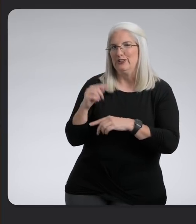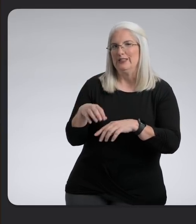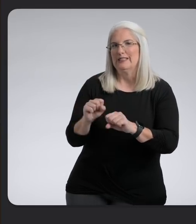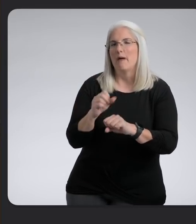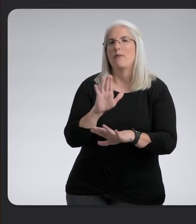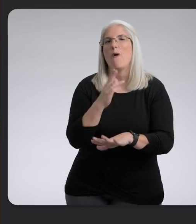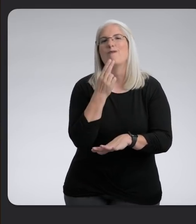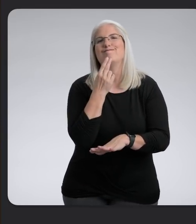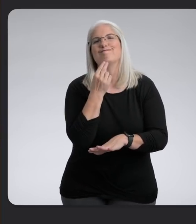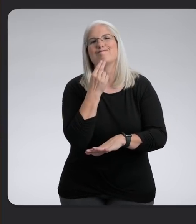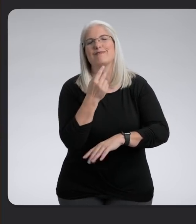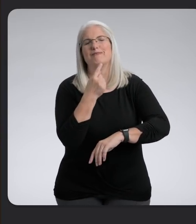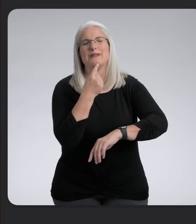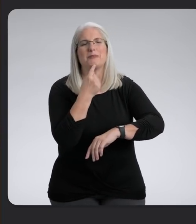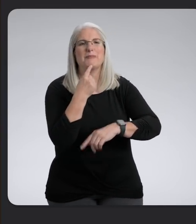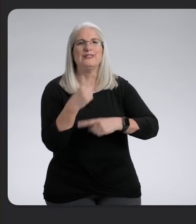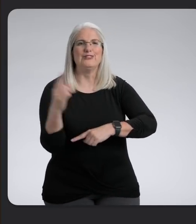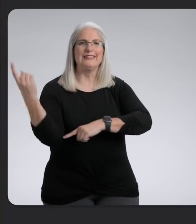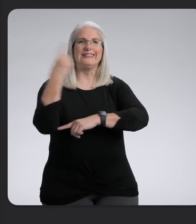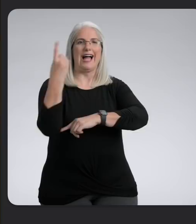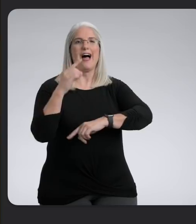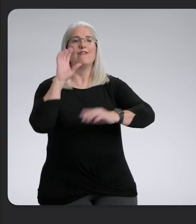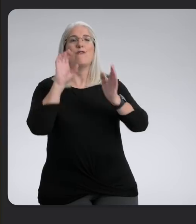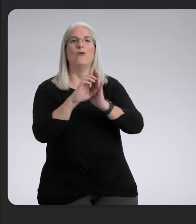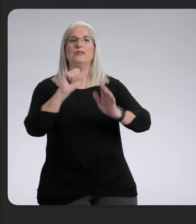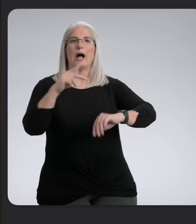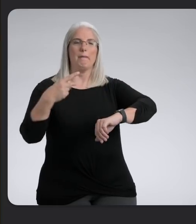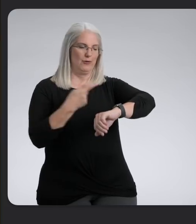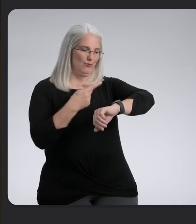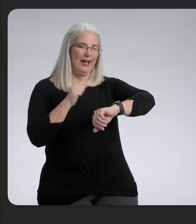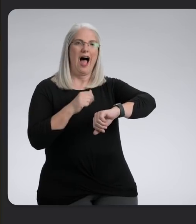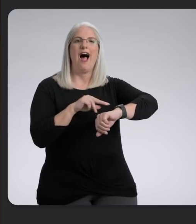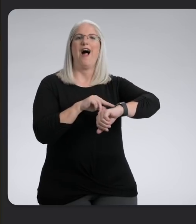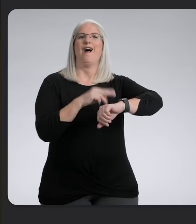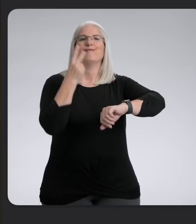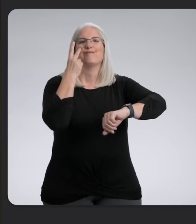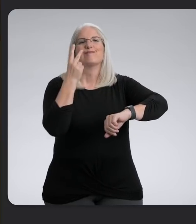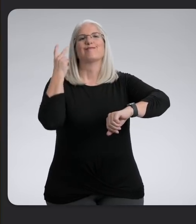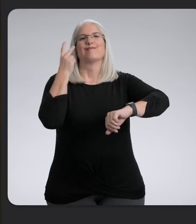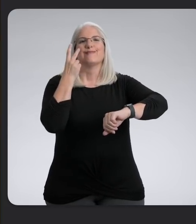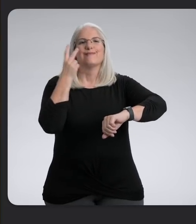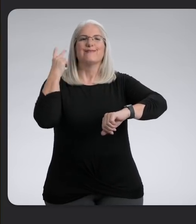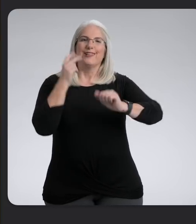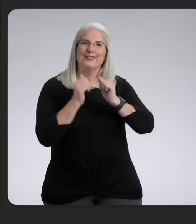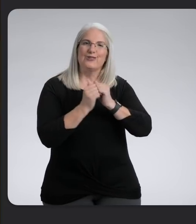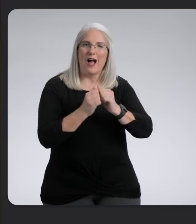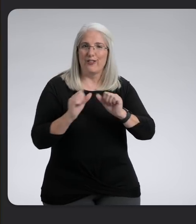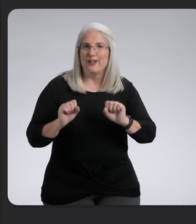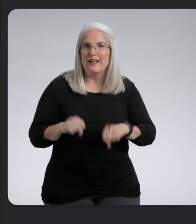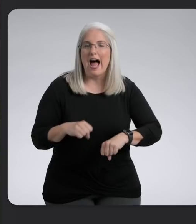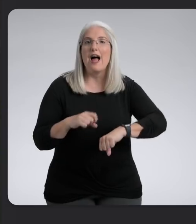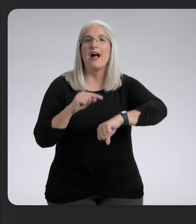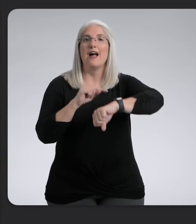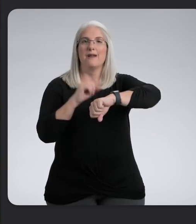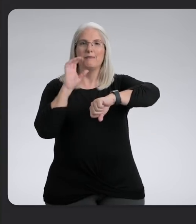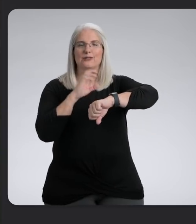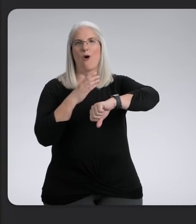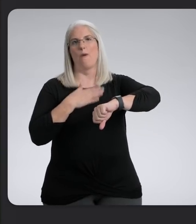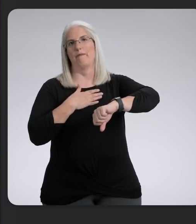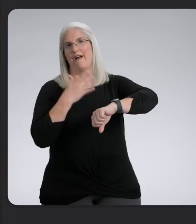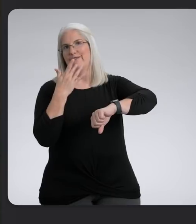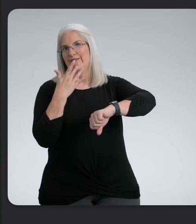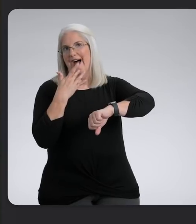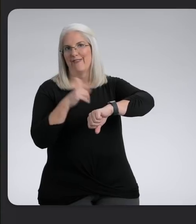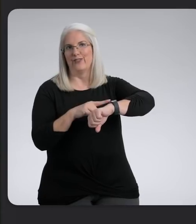new Photos app makes it simple for us to quickly reminisce. This picture from my memories is a good one. I'm gonna share it